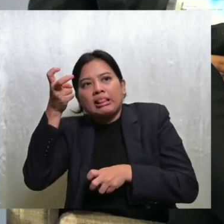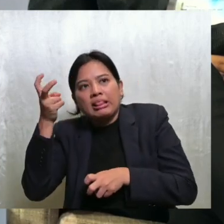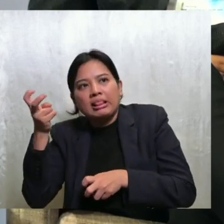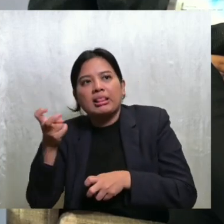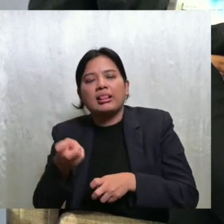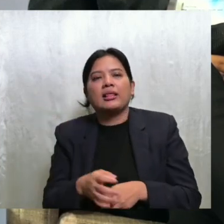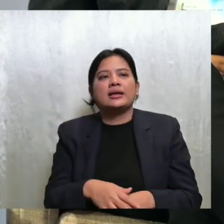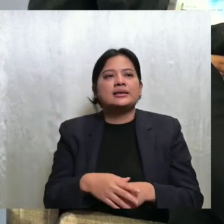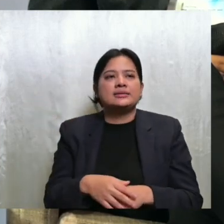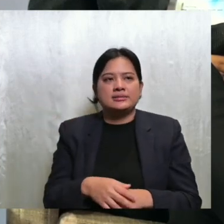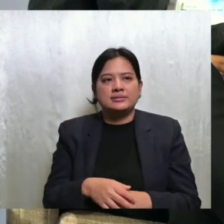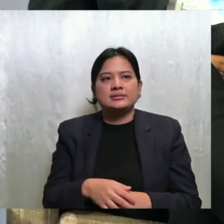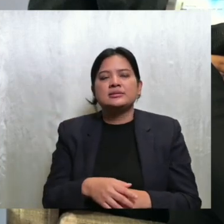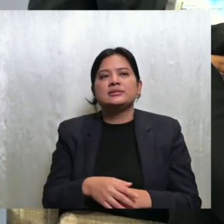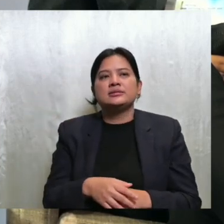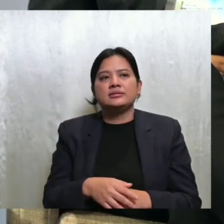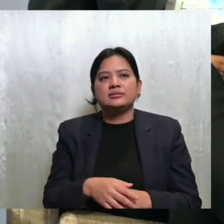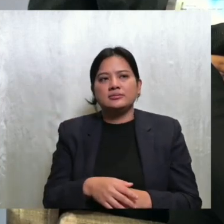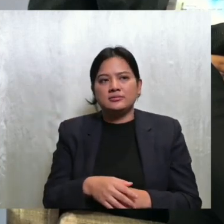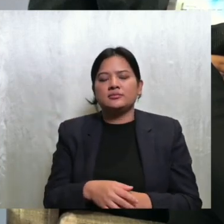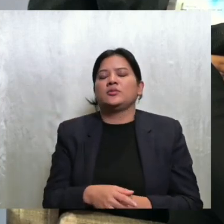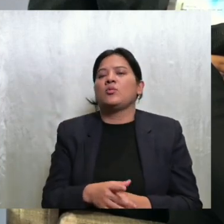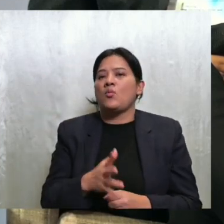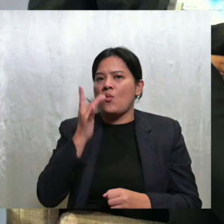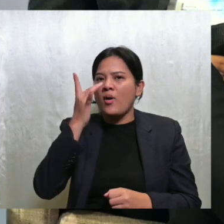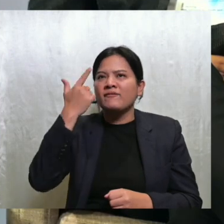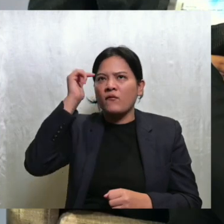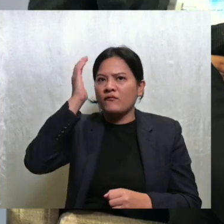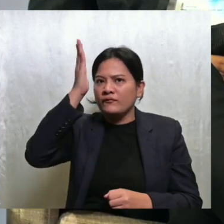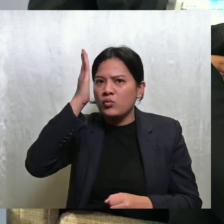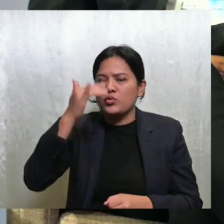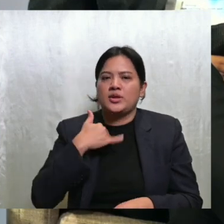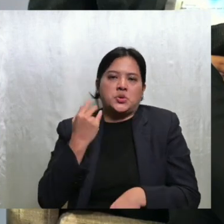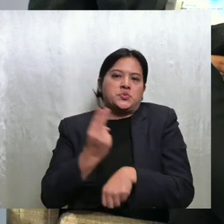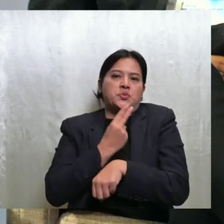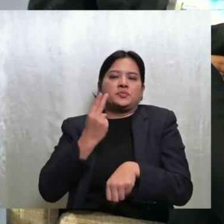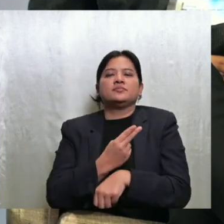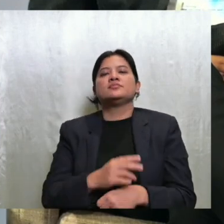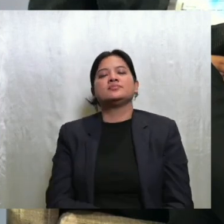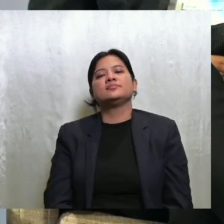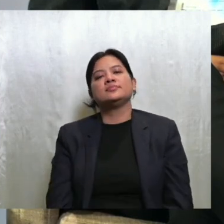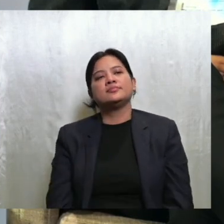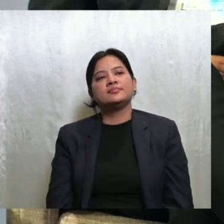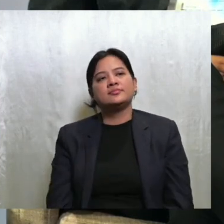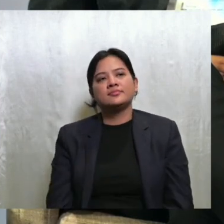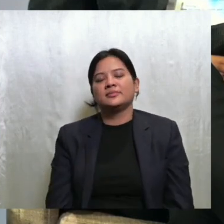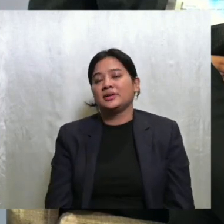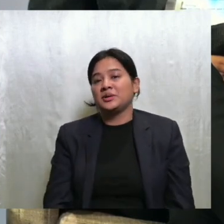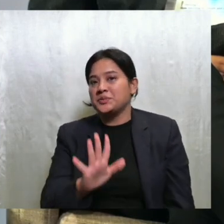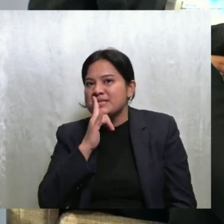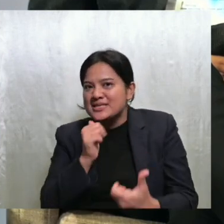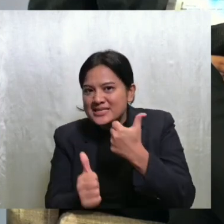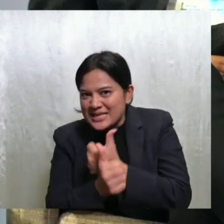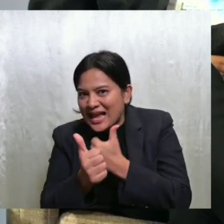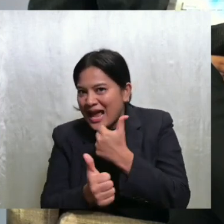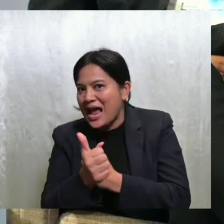do. And the reason I said we should be very conservative is because we truly believe you should do no harm. And in education